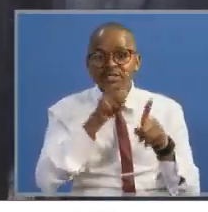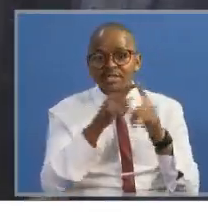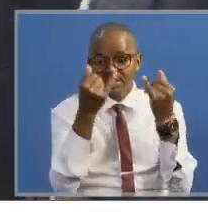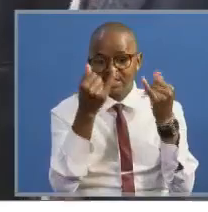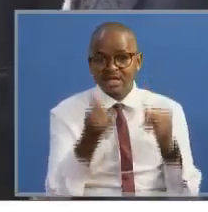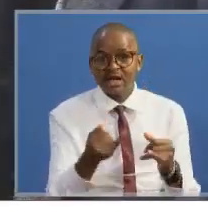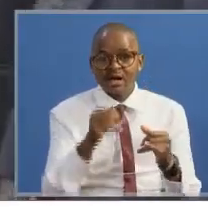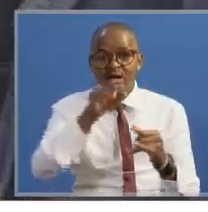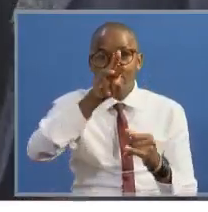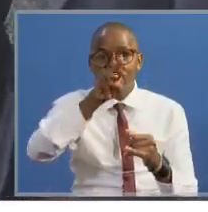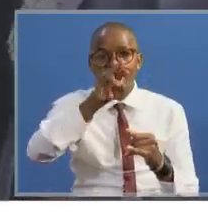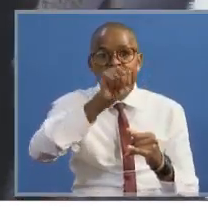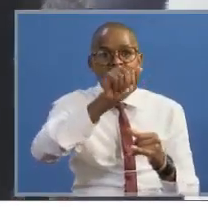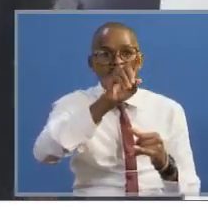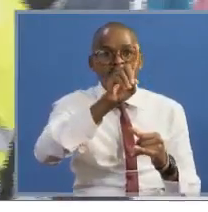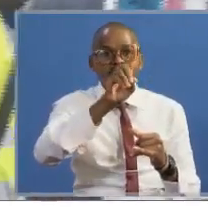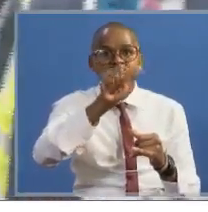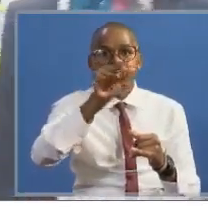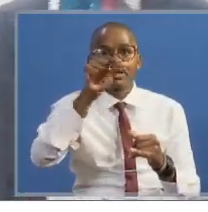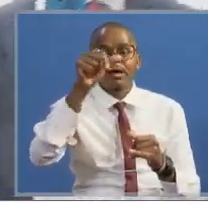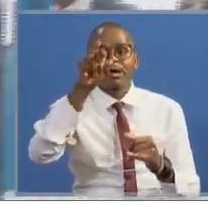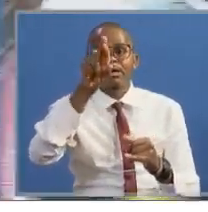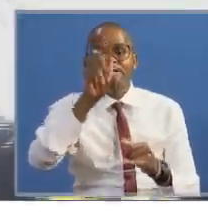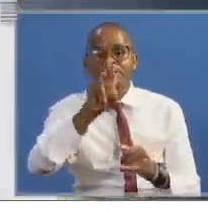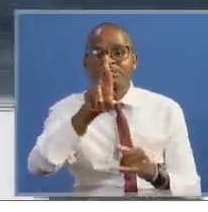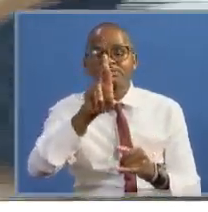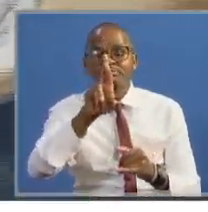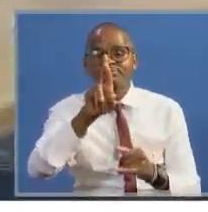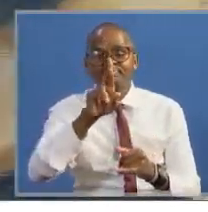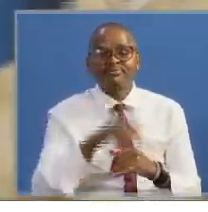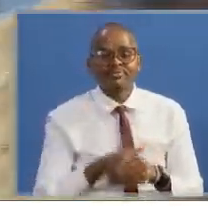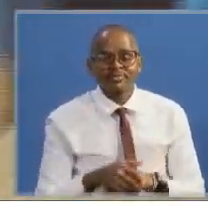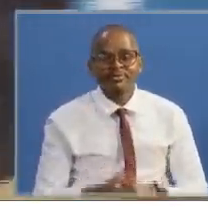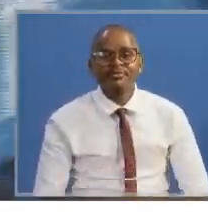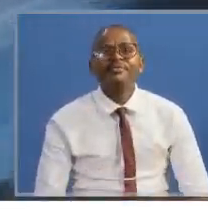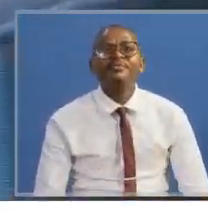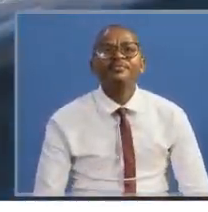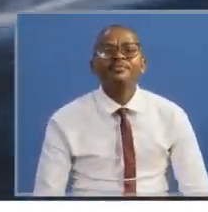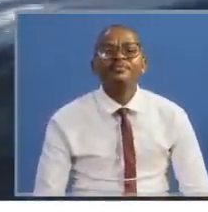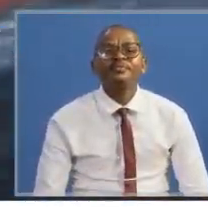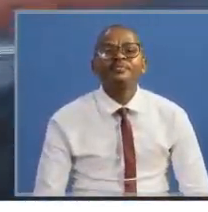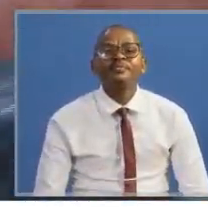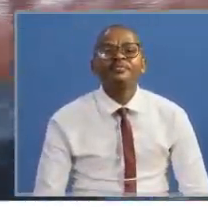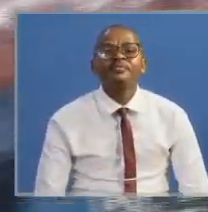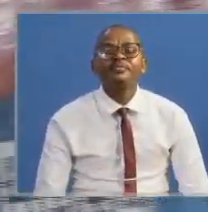now Madagascar. Mwihaki Njogu, KUTV.